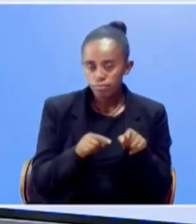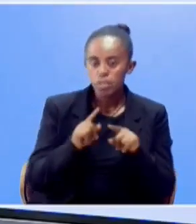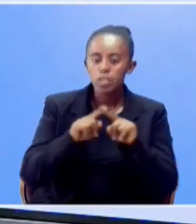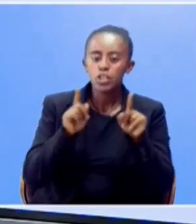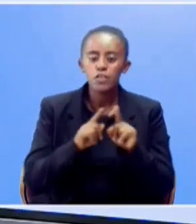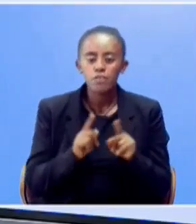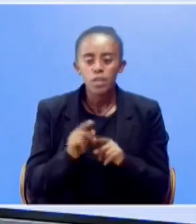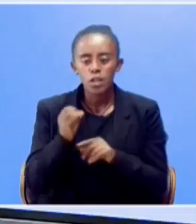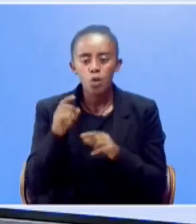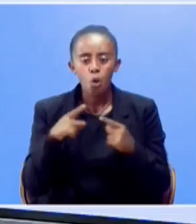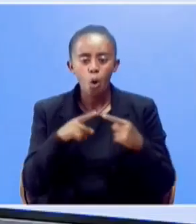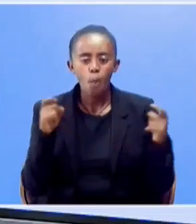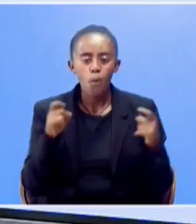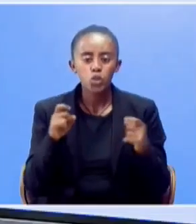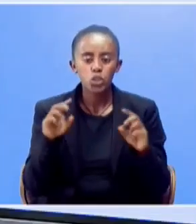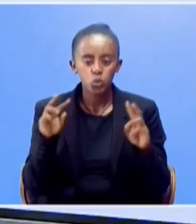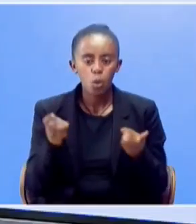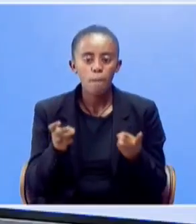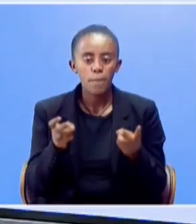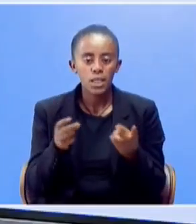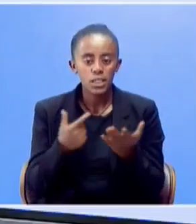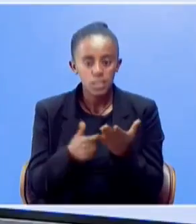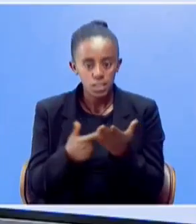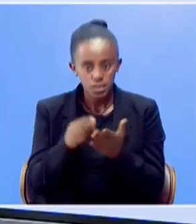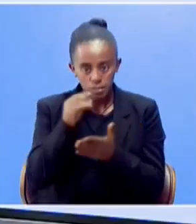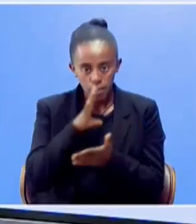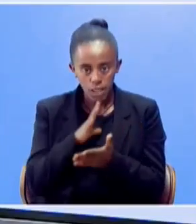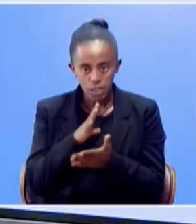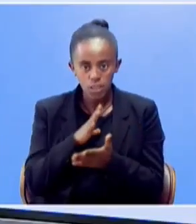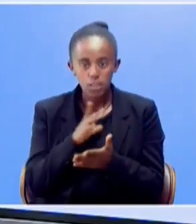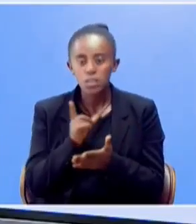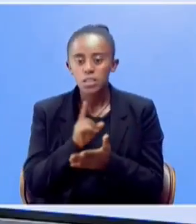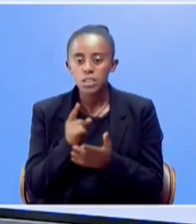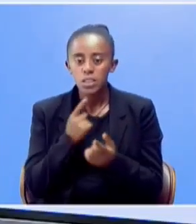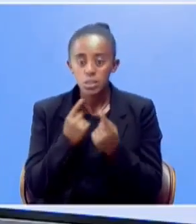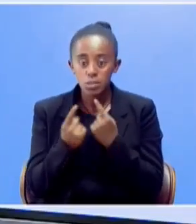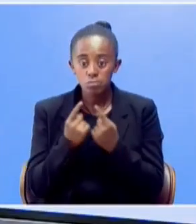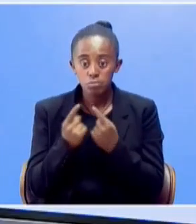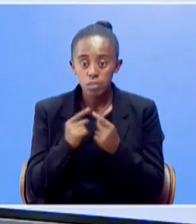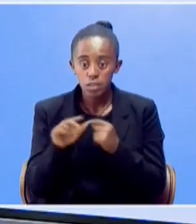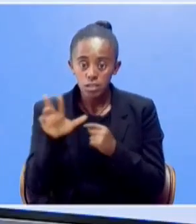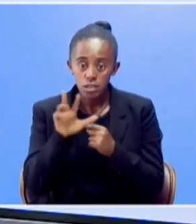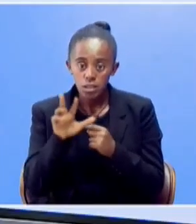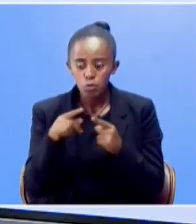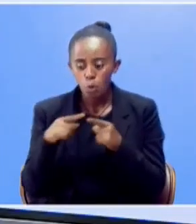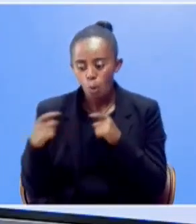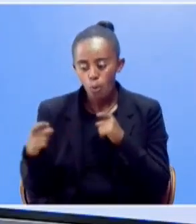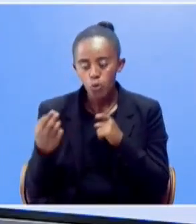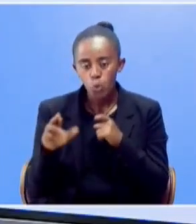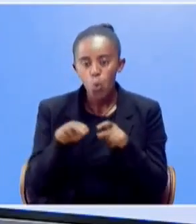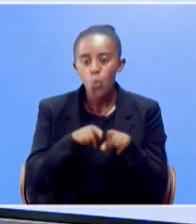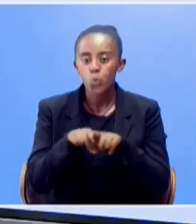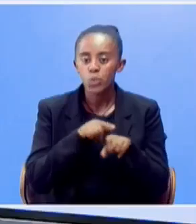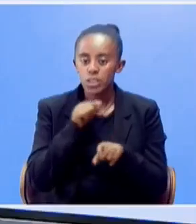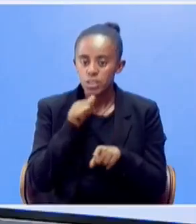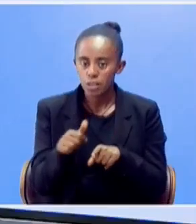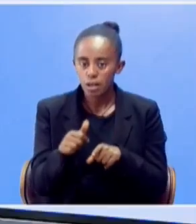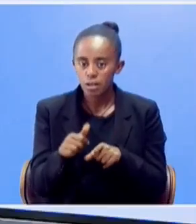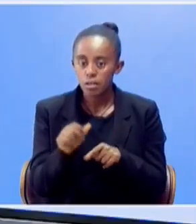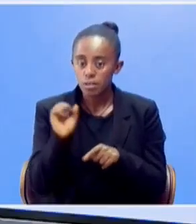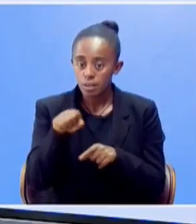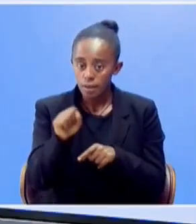and opposite topic. This person, which is speaker 3, is going to oppose or to disagree.